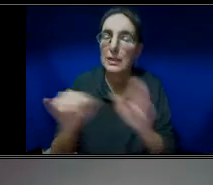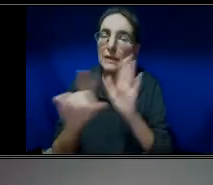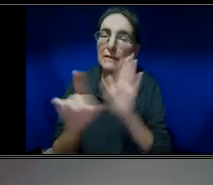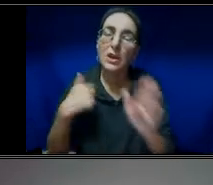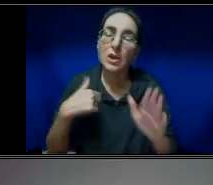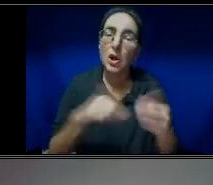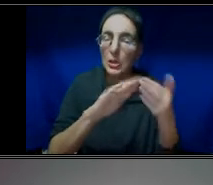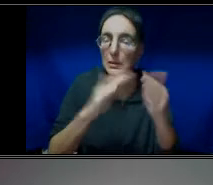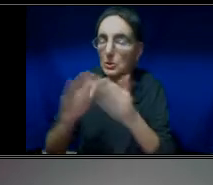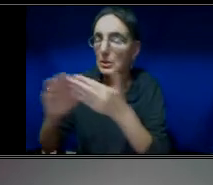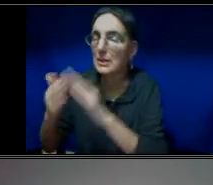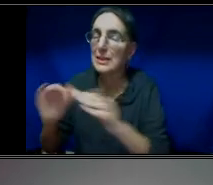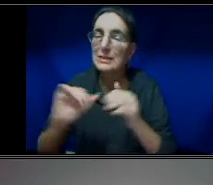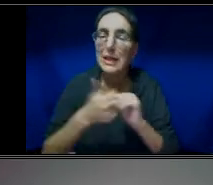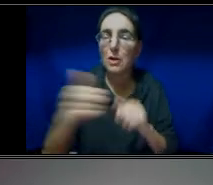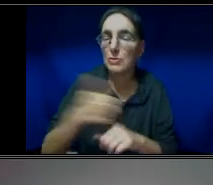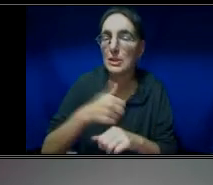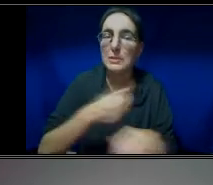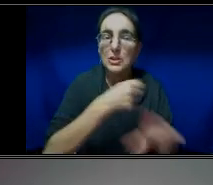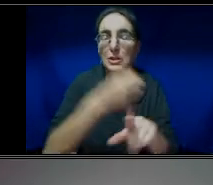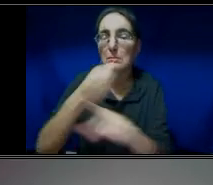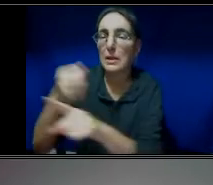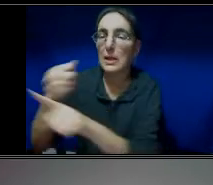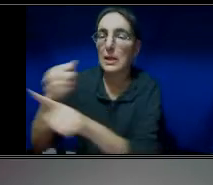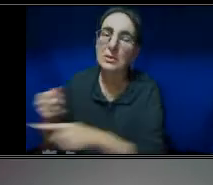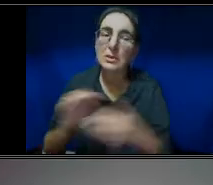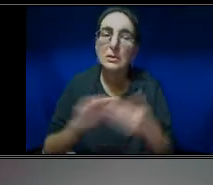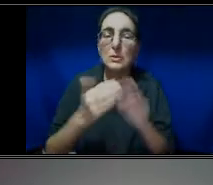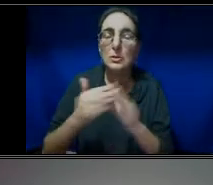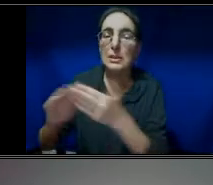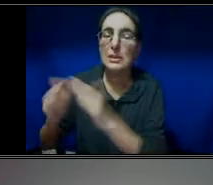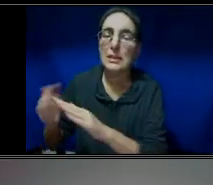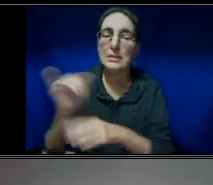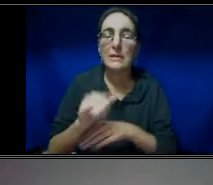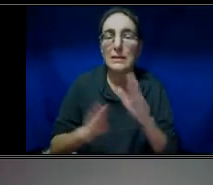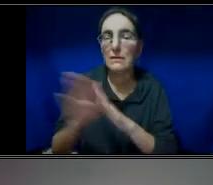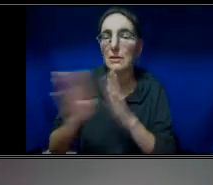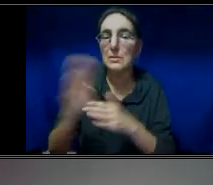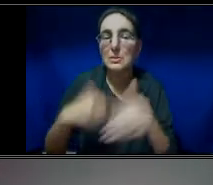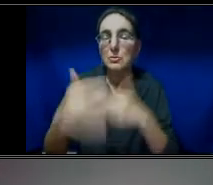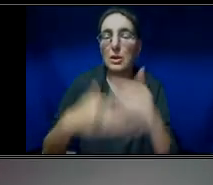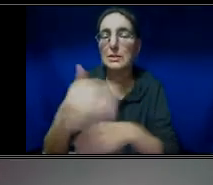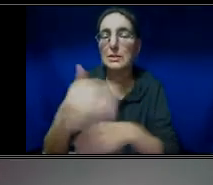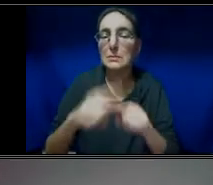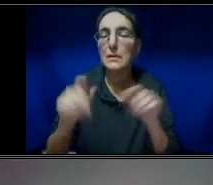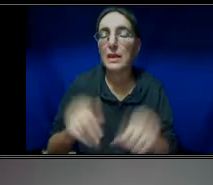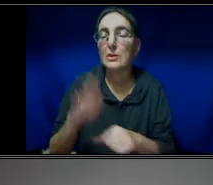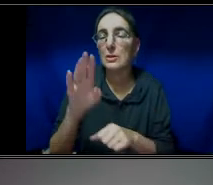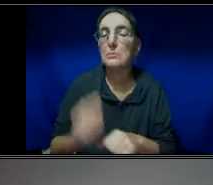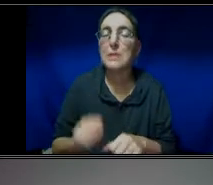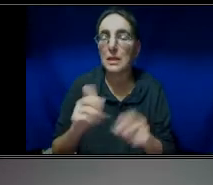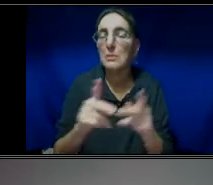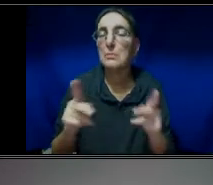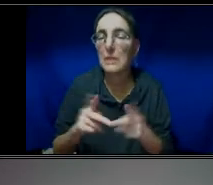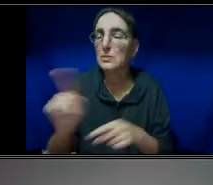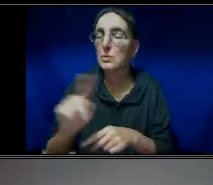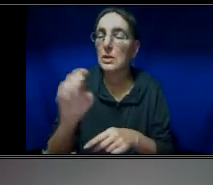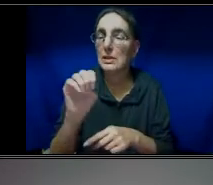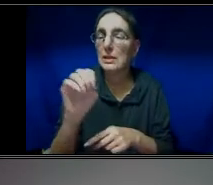and how transportation impacts communities. That development is in process, but this could be a space where our EAC